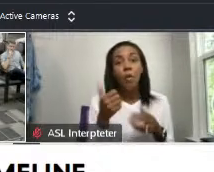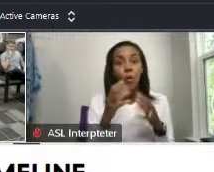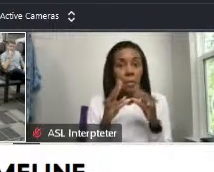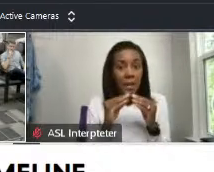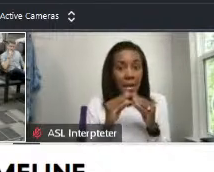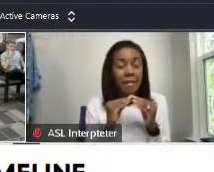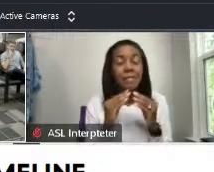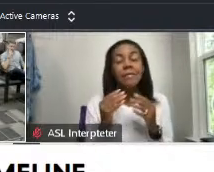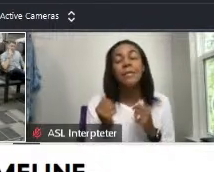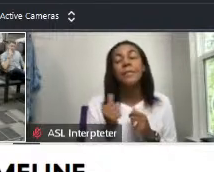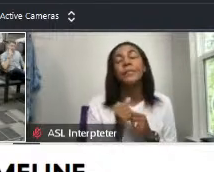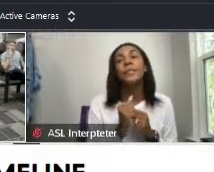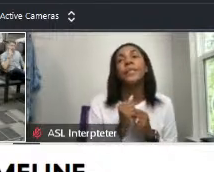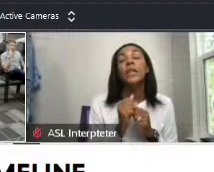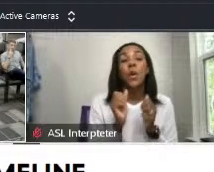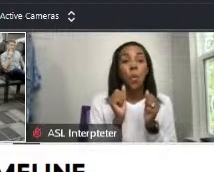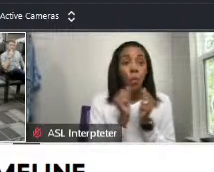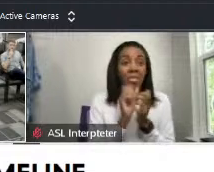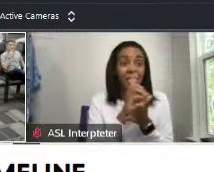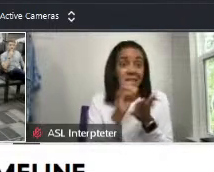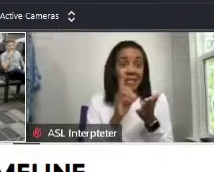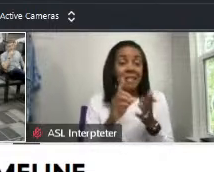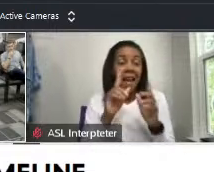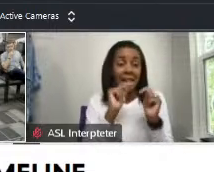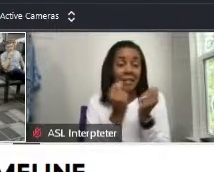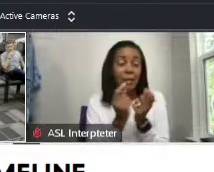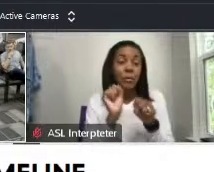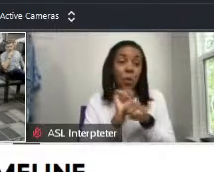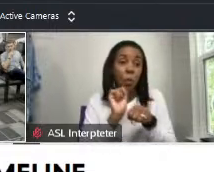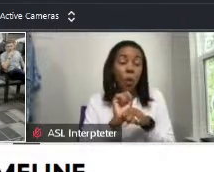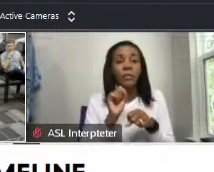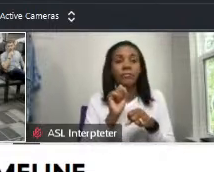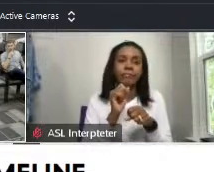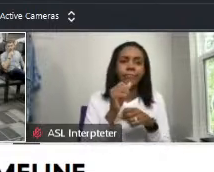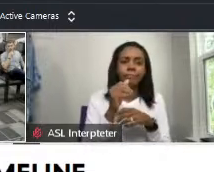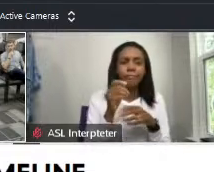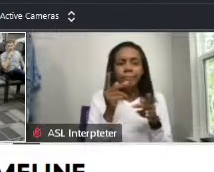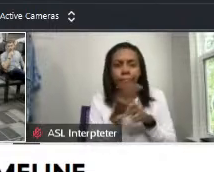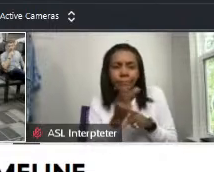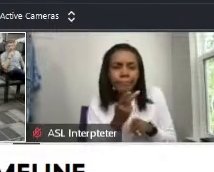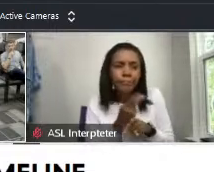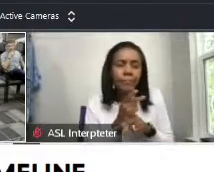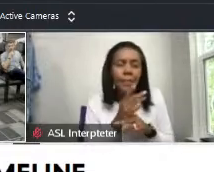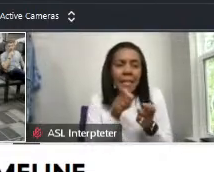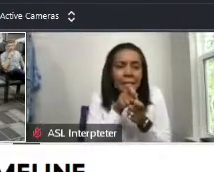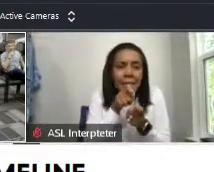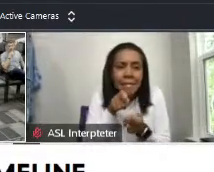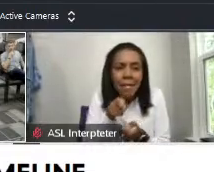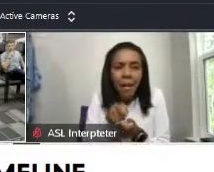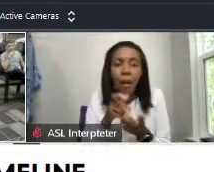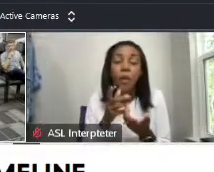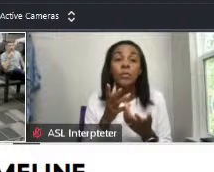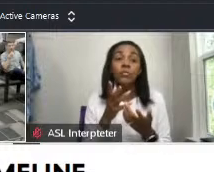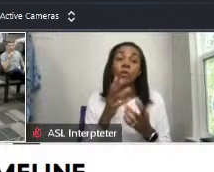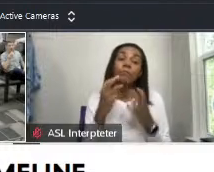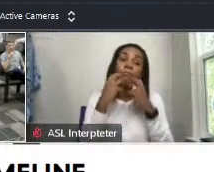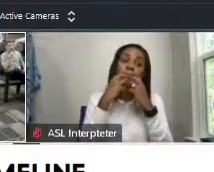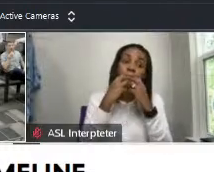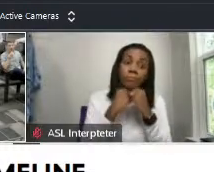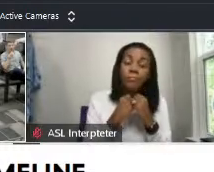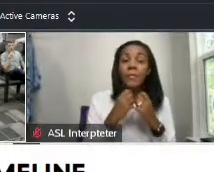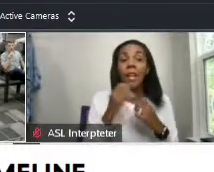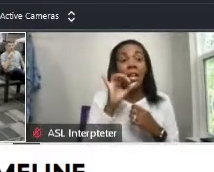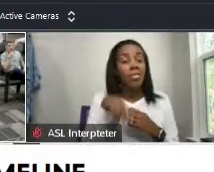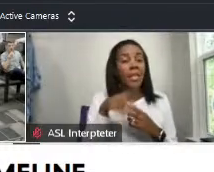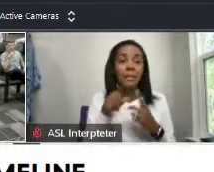additional meetings with the design team to work through the details to support the festival. And we really value that very specific input